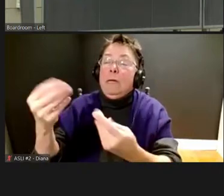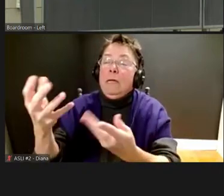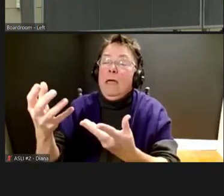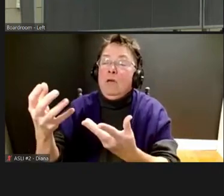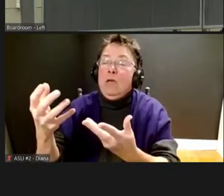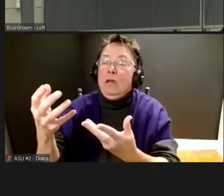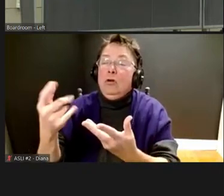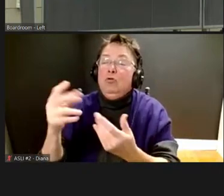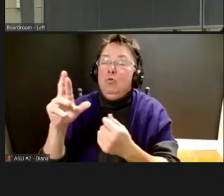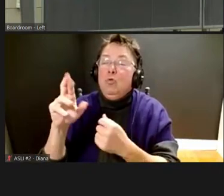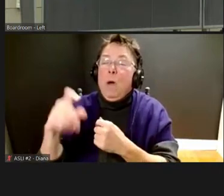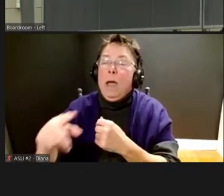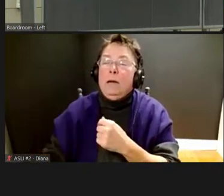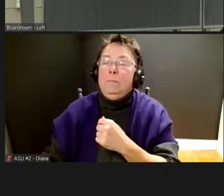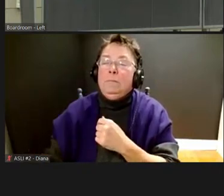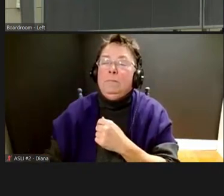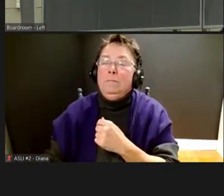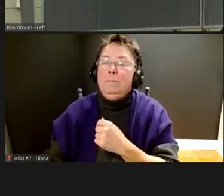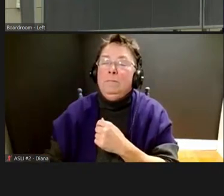to Greg.